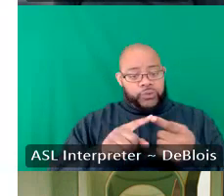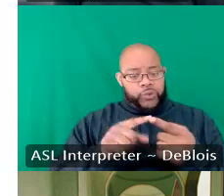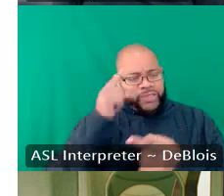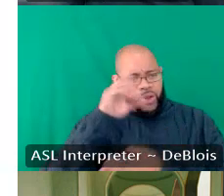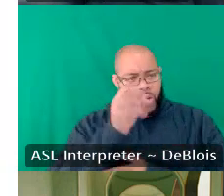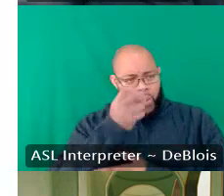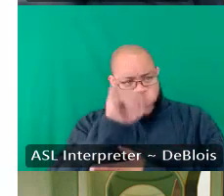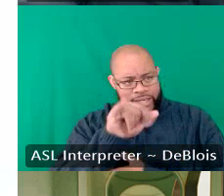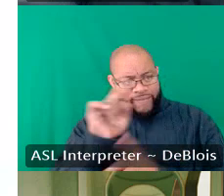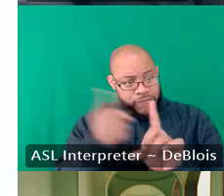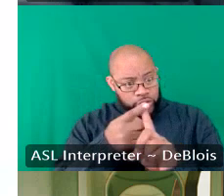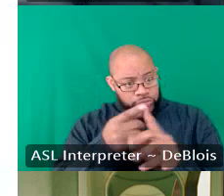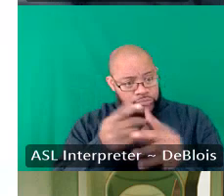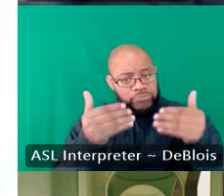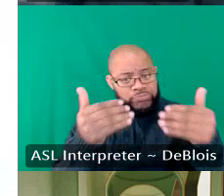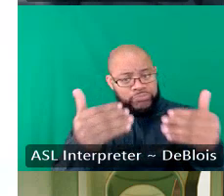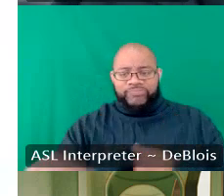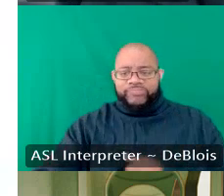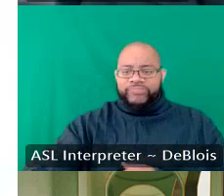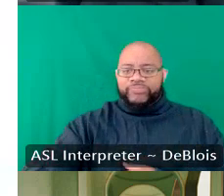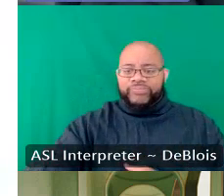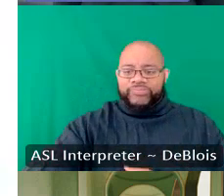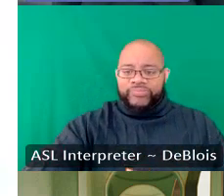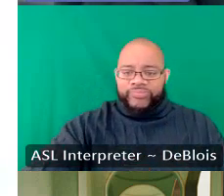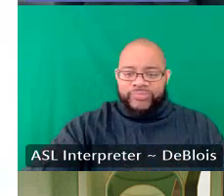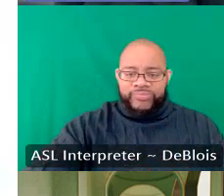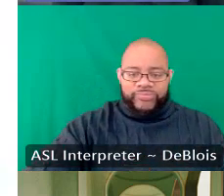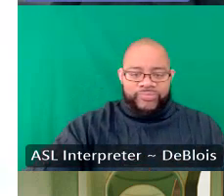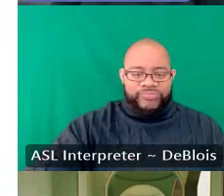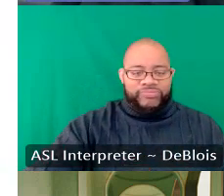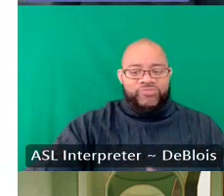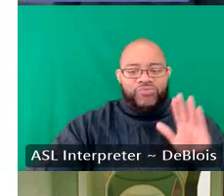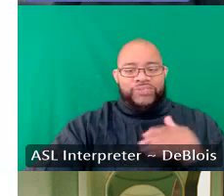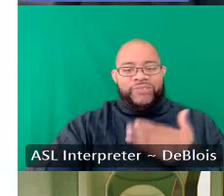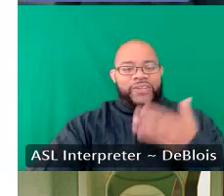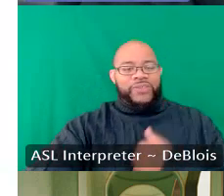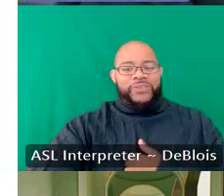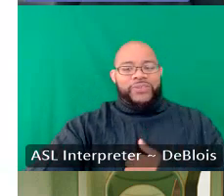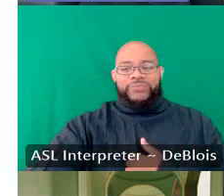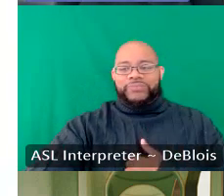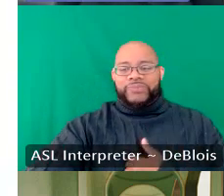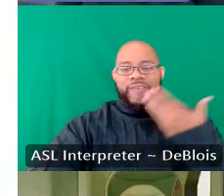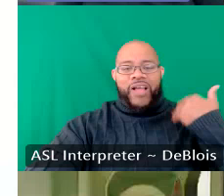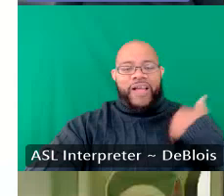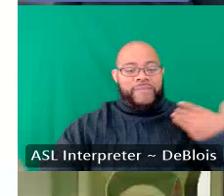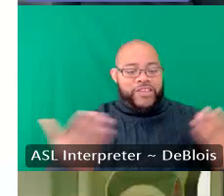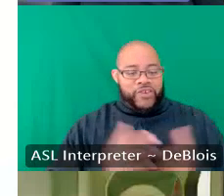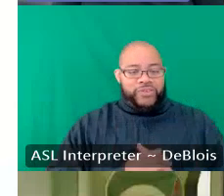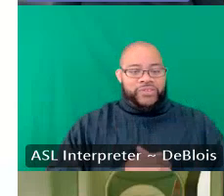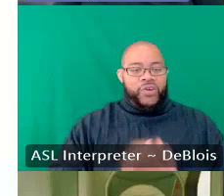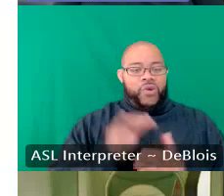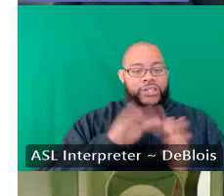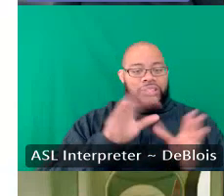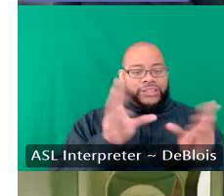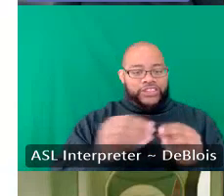going first. So thank you. Great, thank you, and thank you for having me on this session.